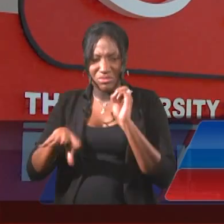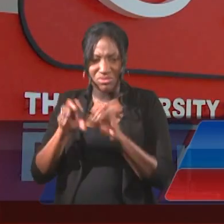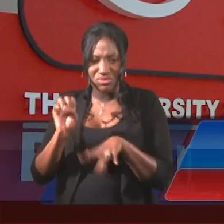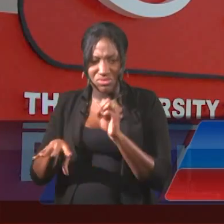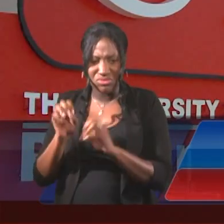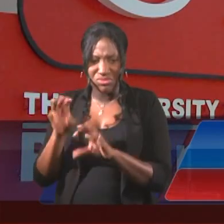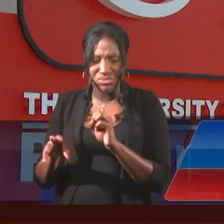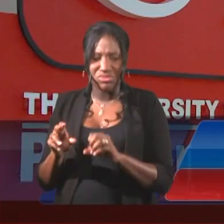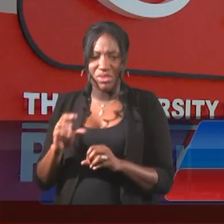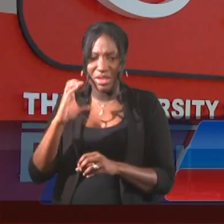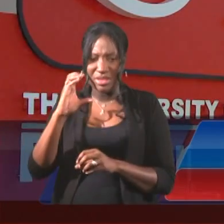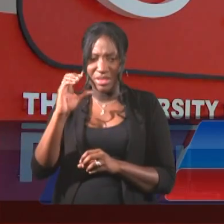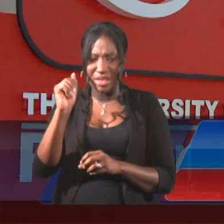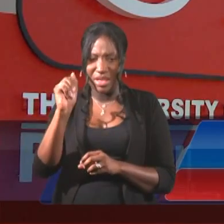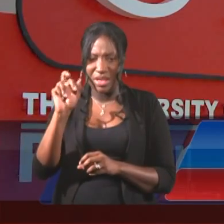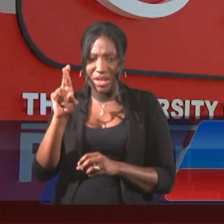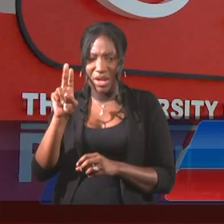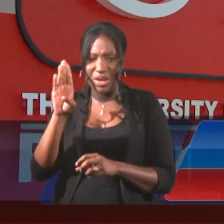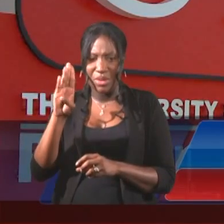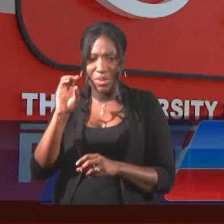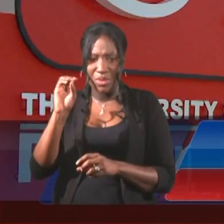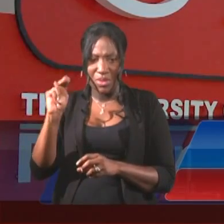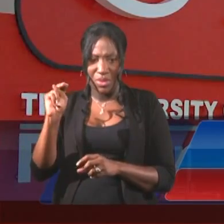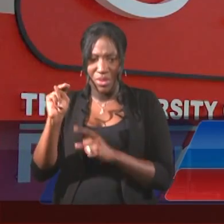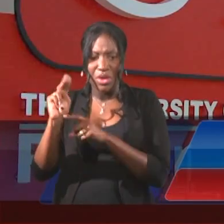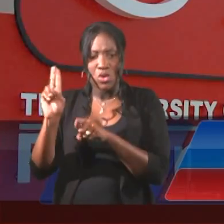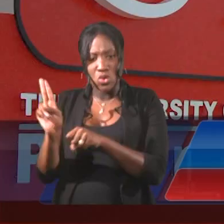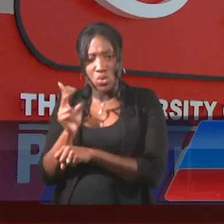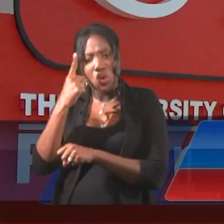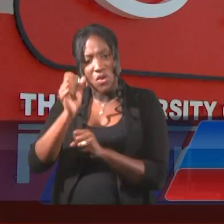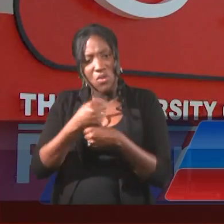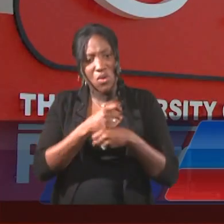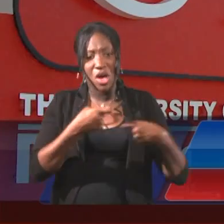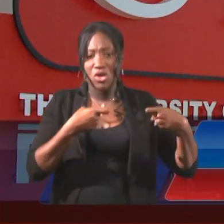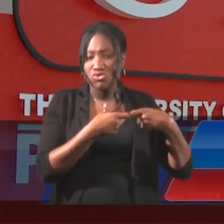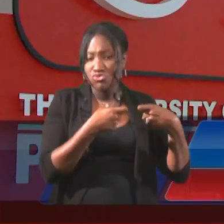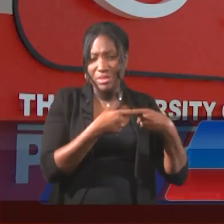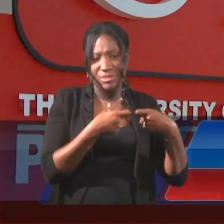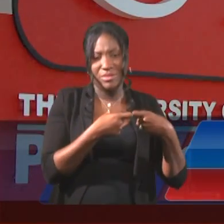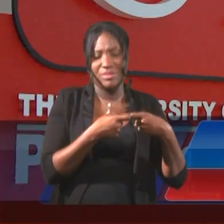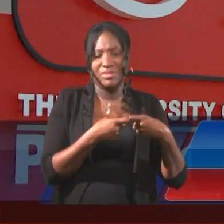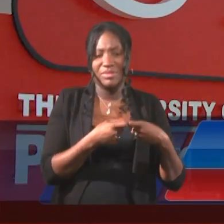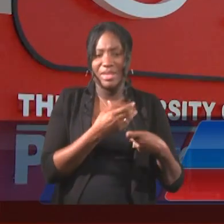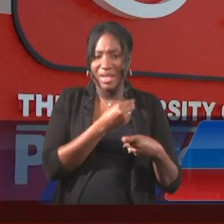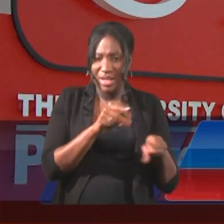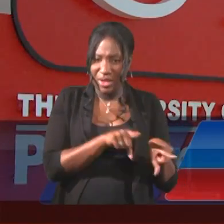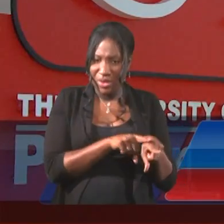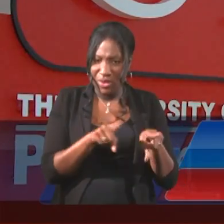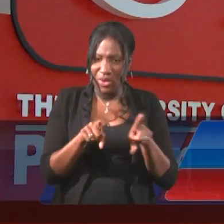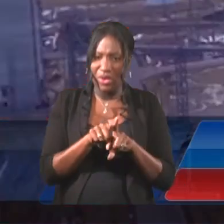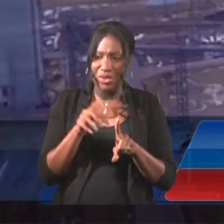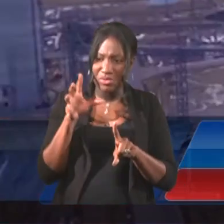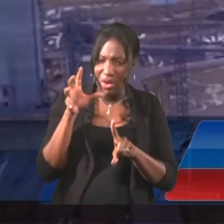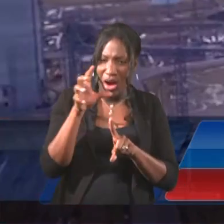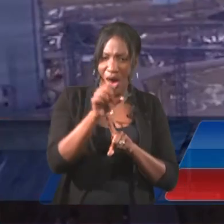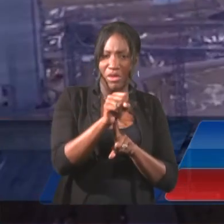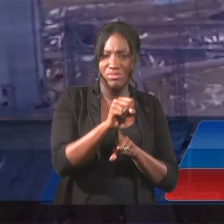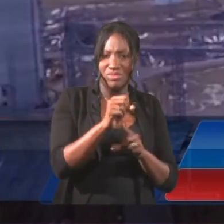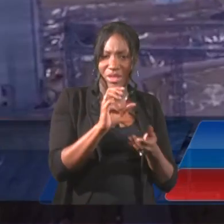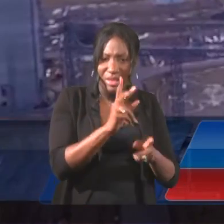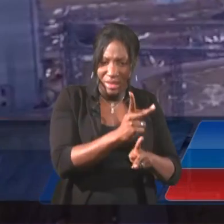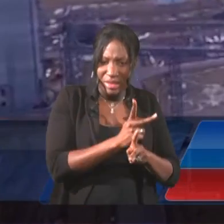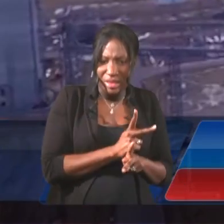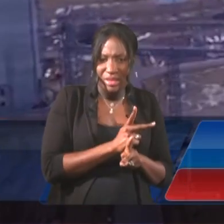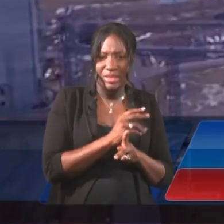carbon-based waste that we use, and using it to generate electricity or some form of electricity and also capturing that CO2 and storing it. Dr.